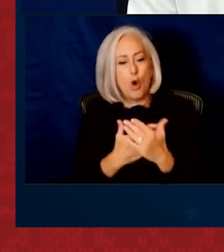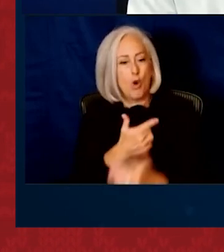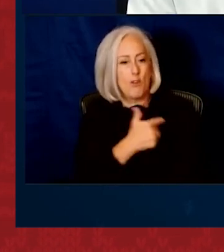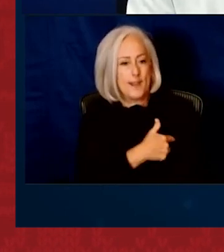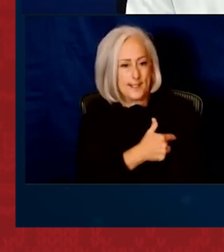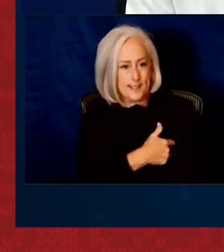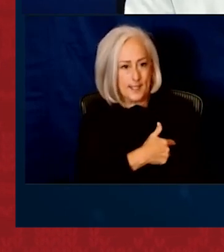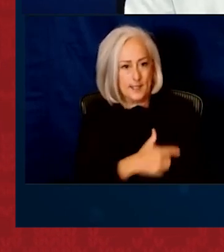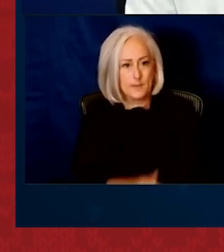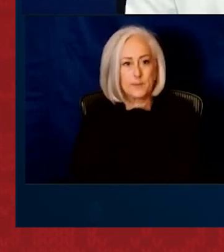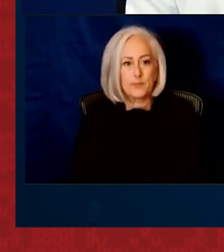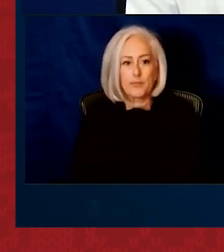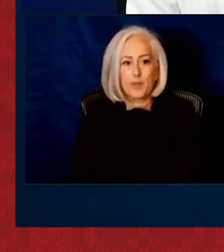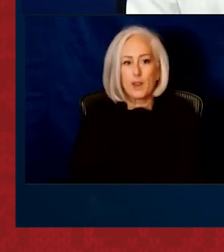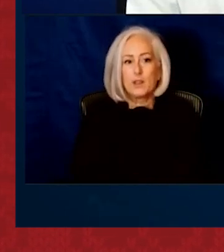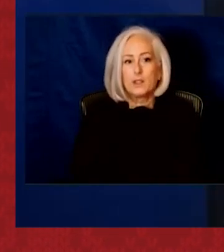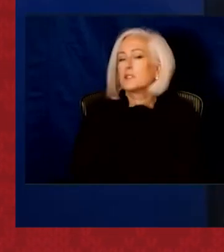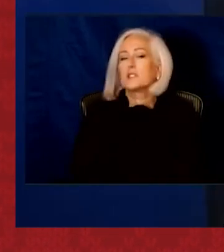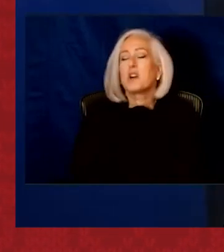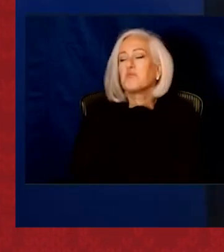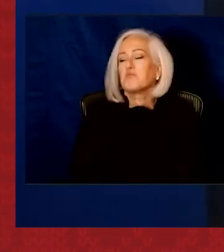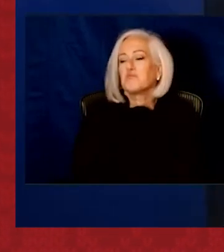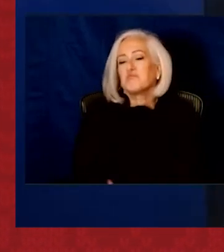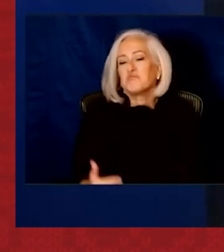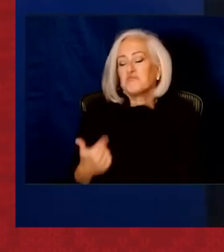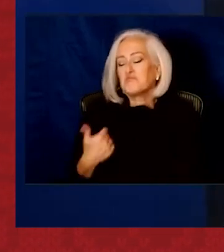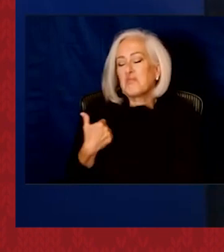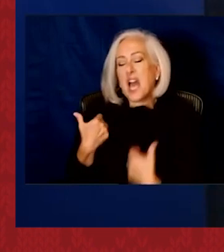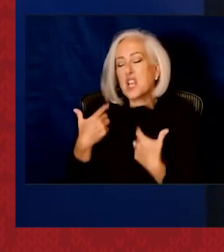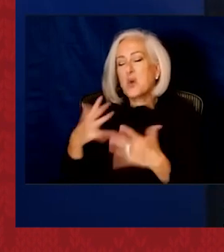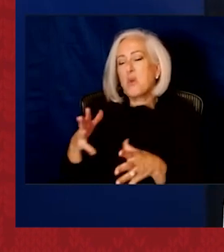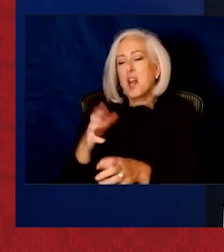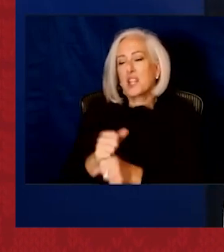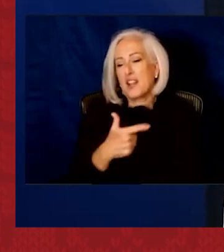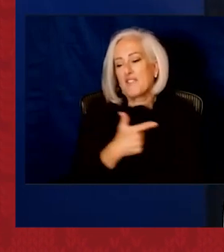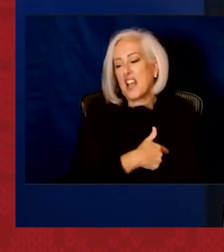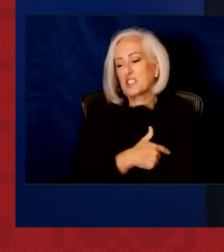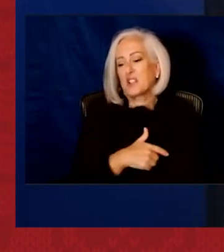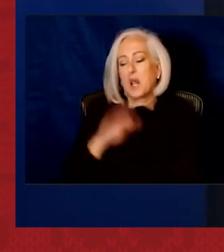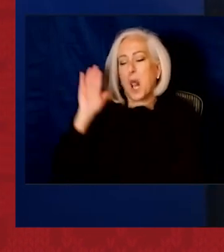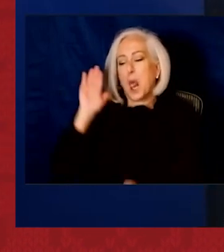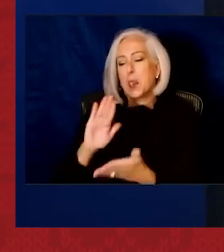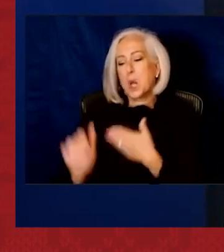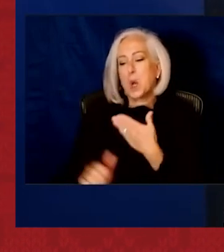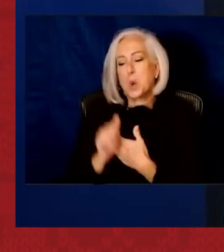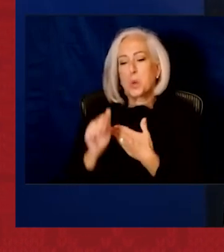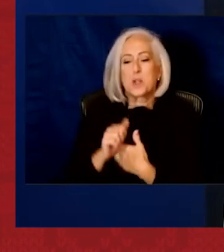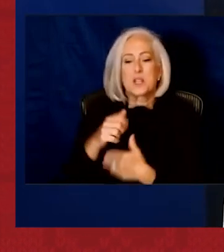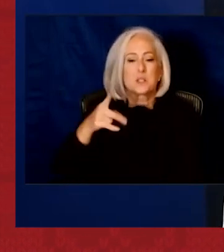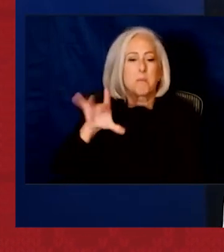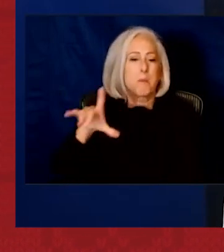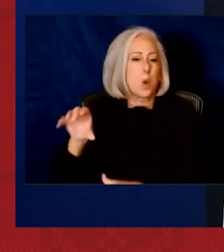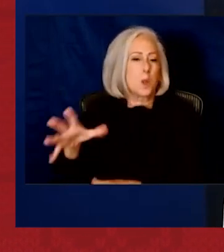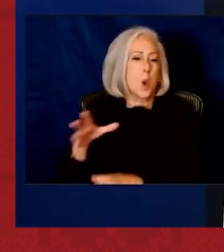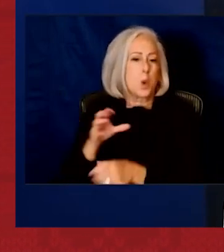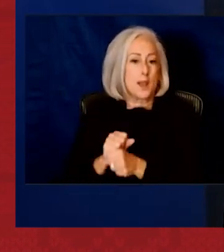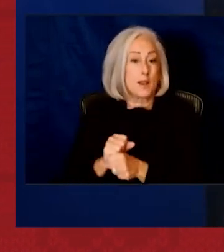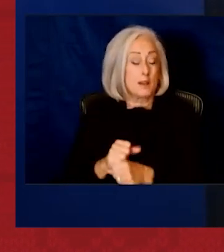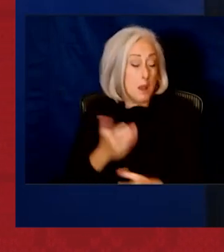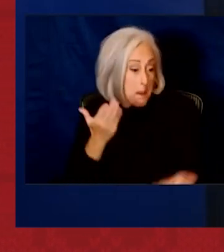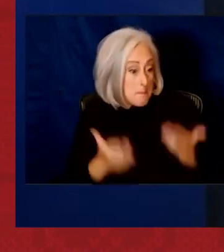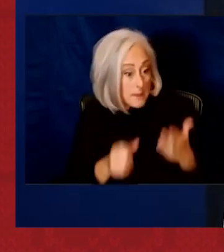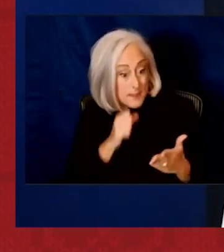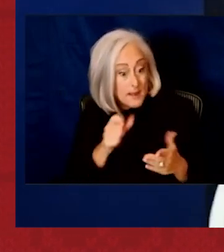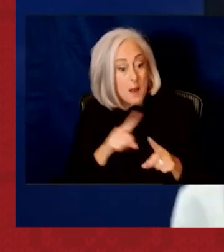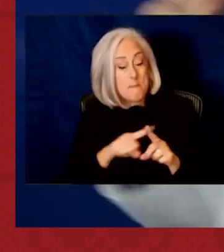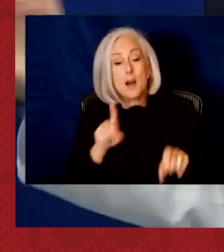get vaccinated. It's a low risk of having polio. Okay. You may not be paralyzed, but there are long-term complications to polio. Yeah. And